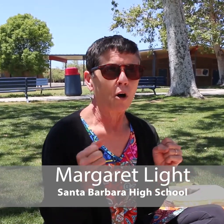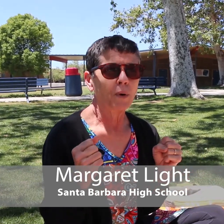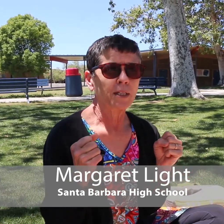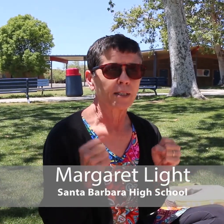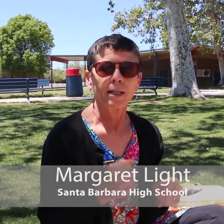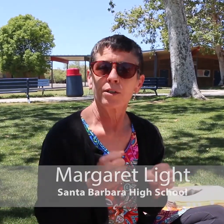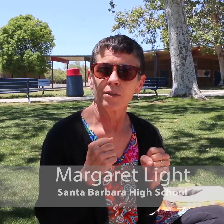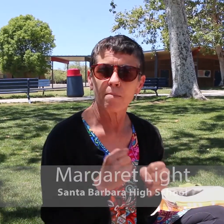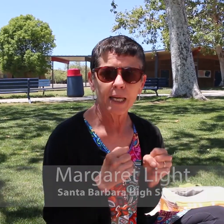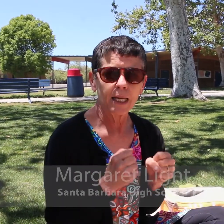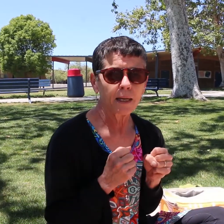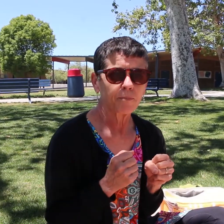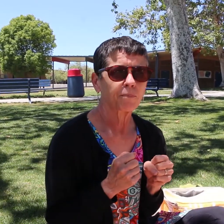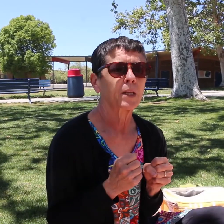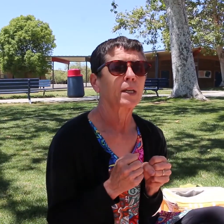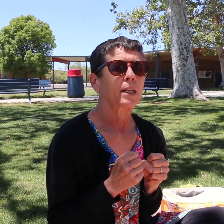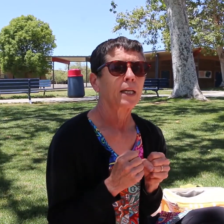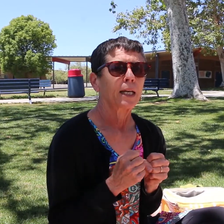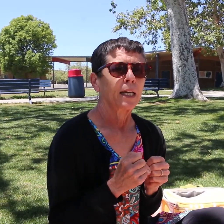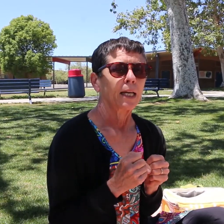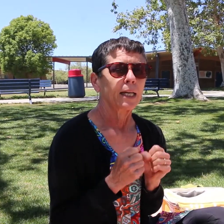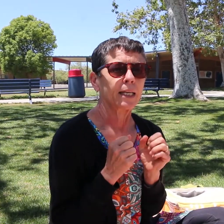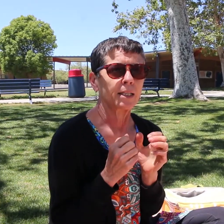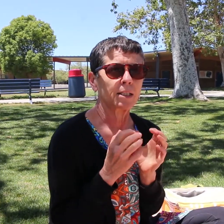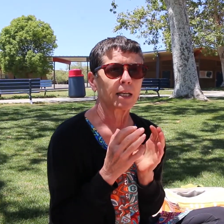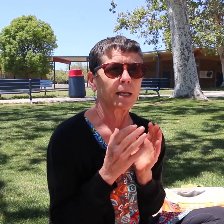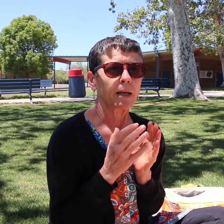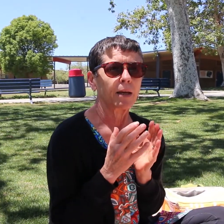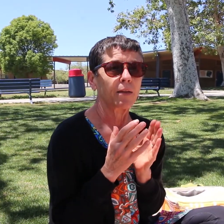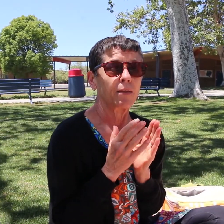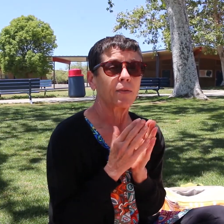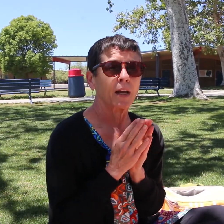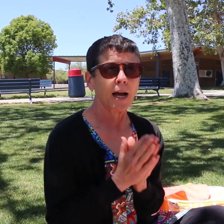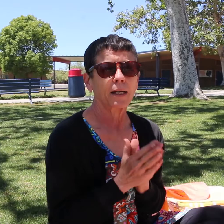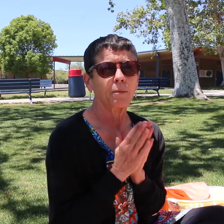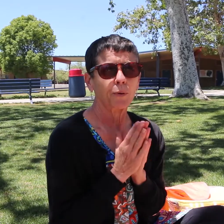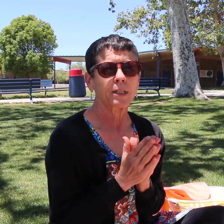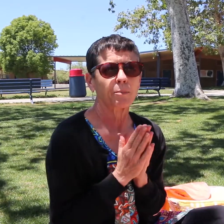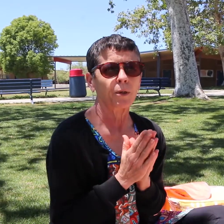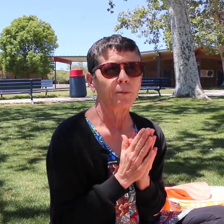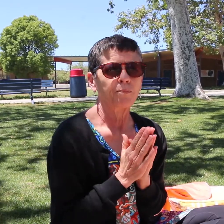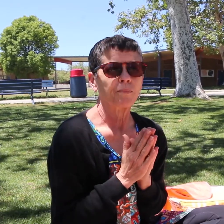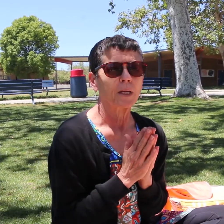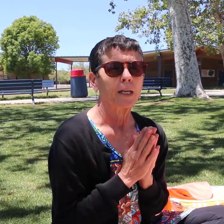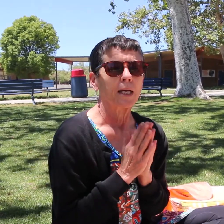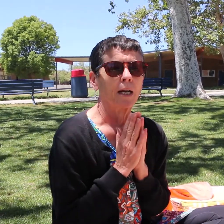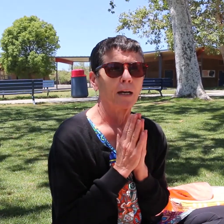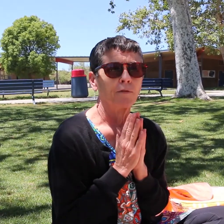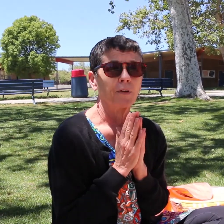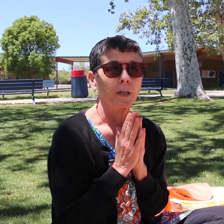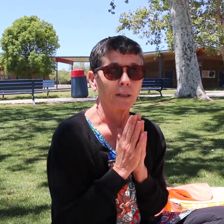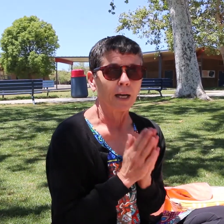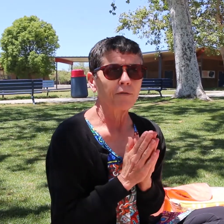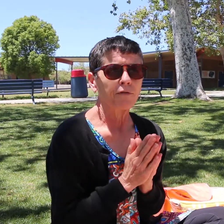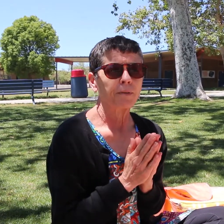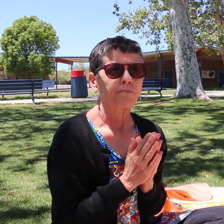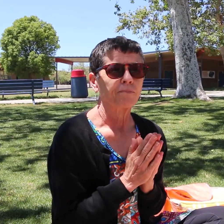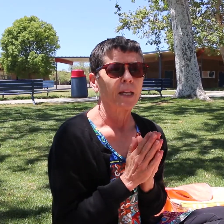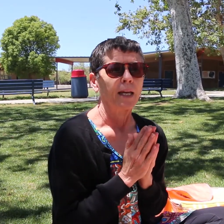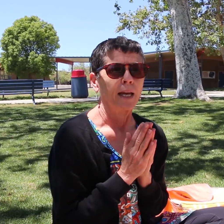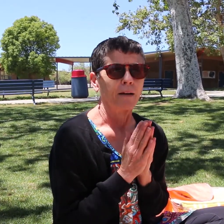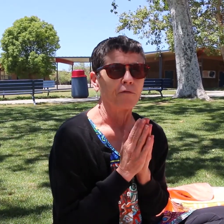what always centers me is the guiding principle of